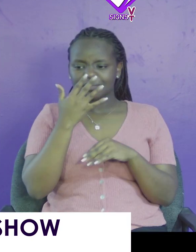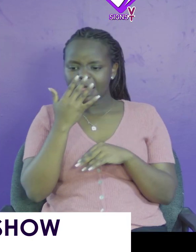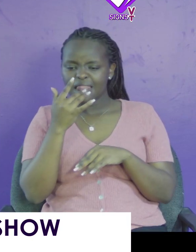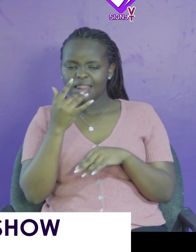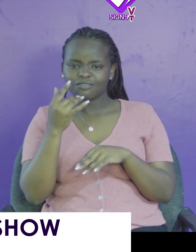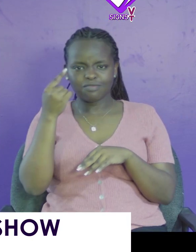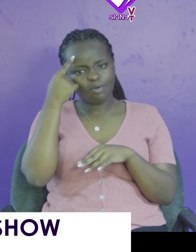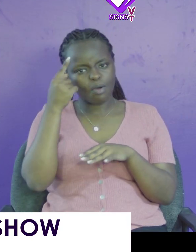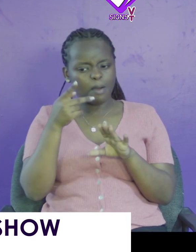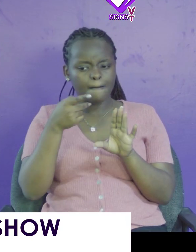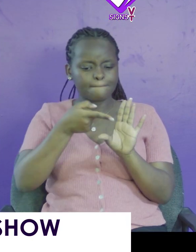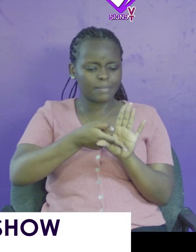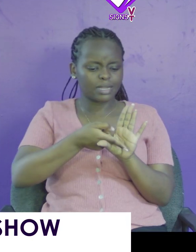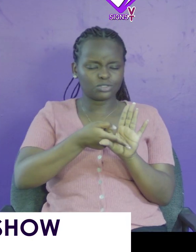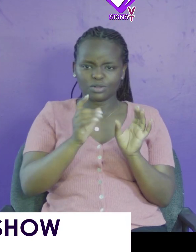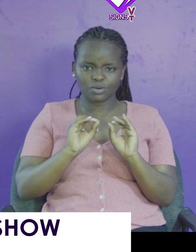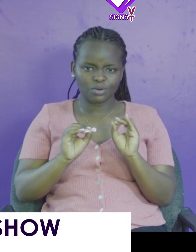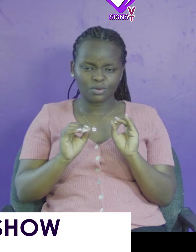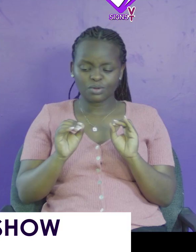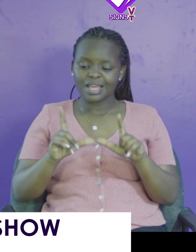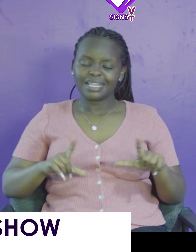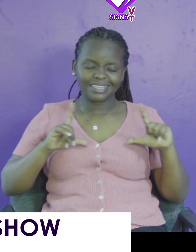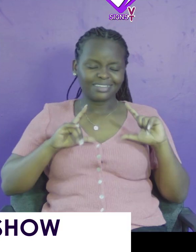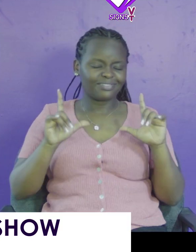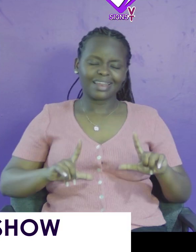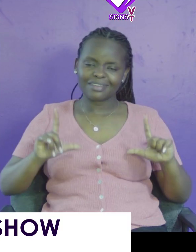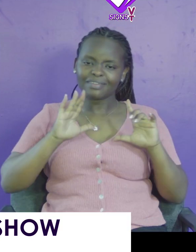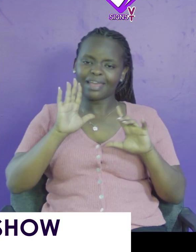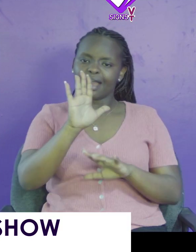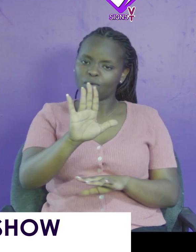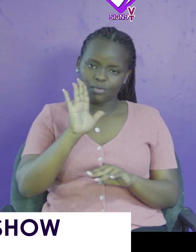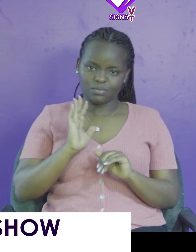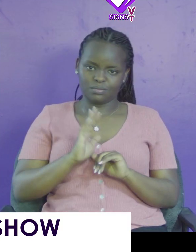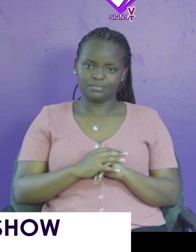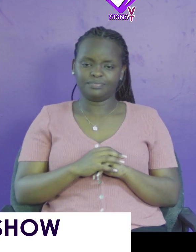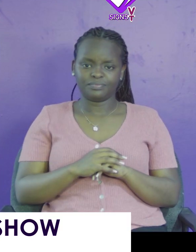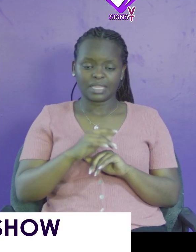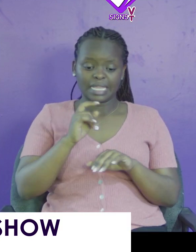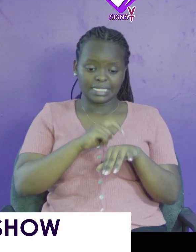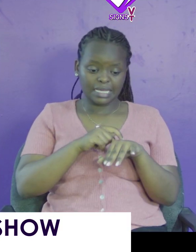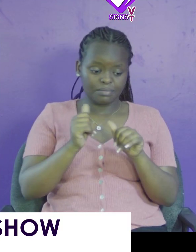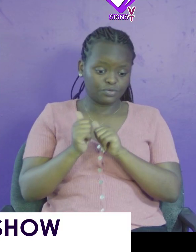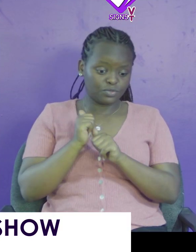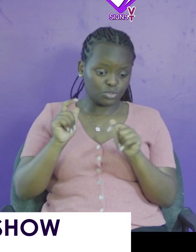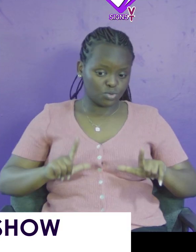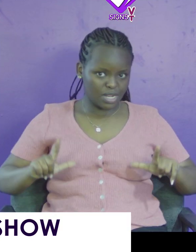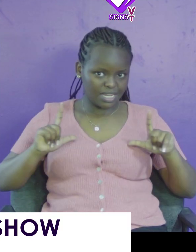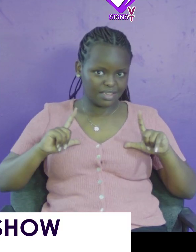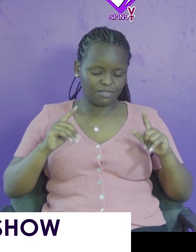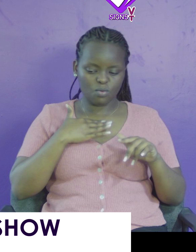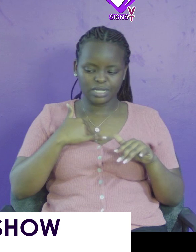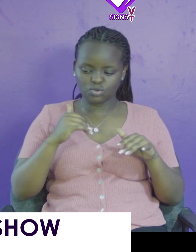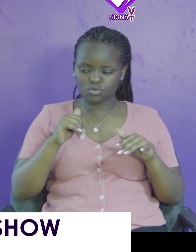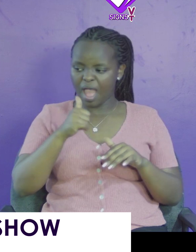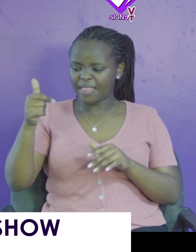for you. Live your life. Live your life. Because the moment you refuse to live your life, you want to live somebody's